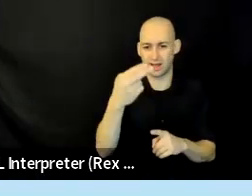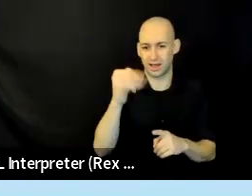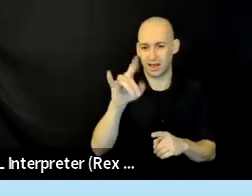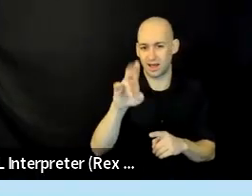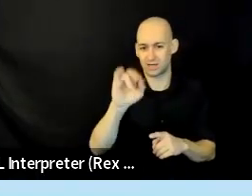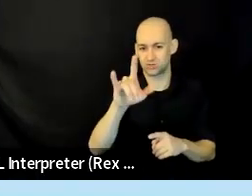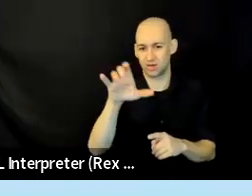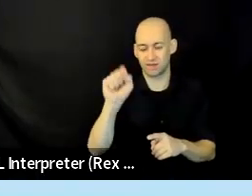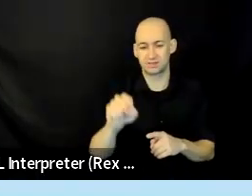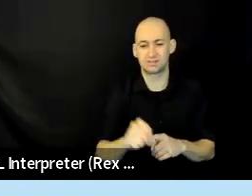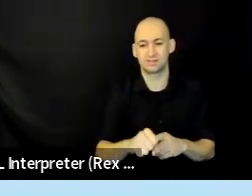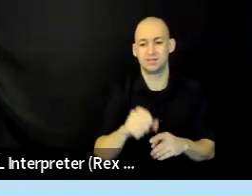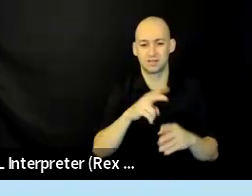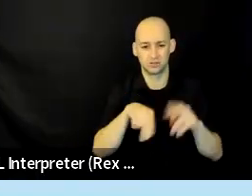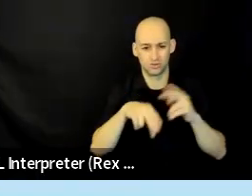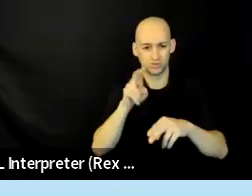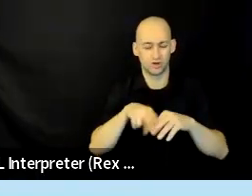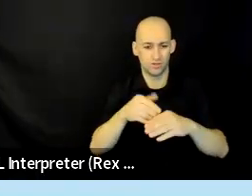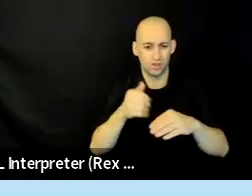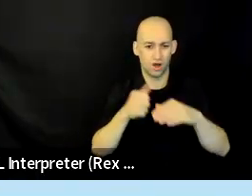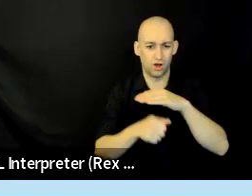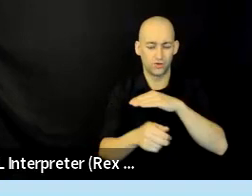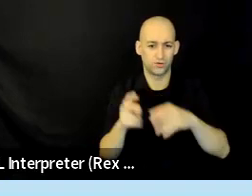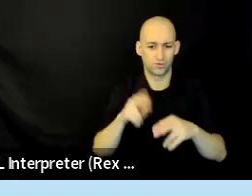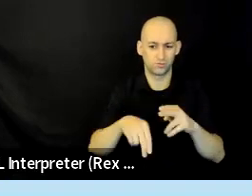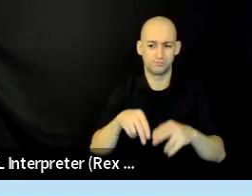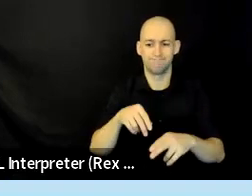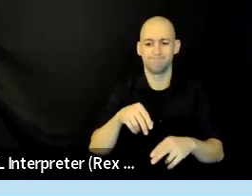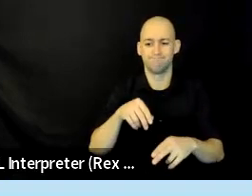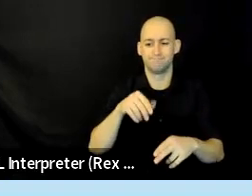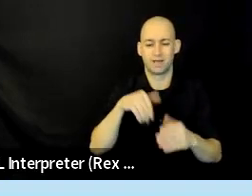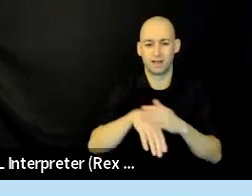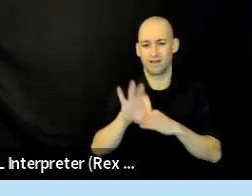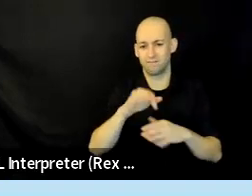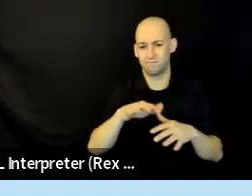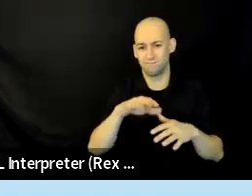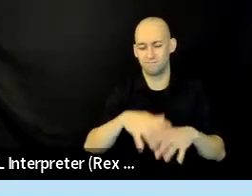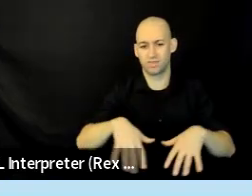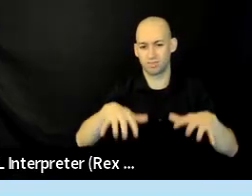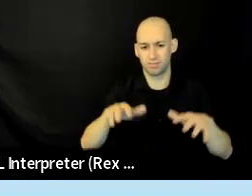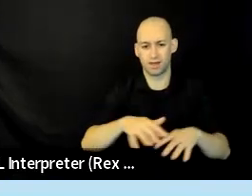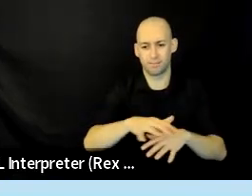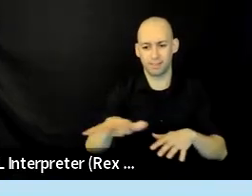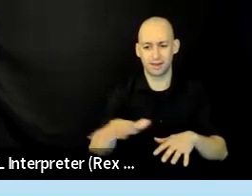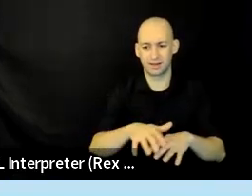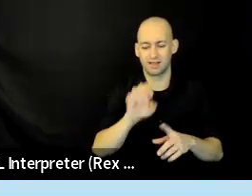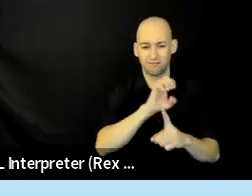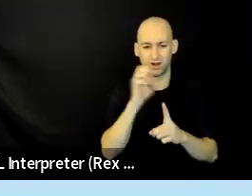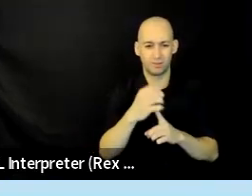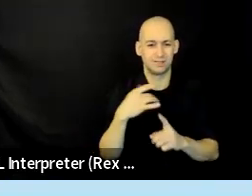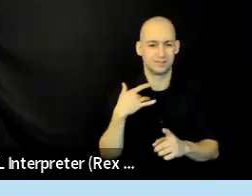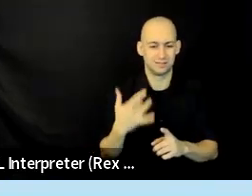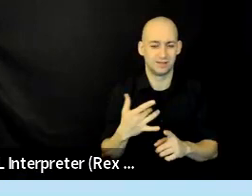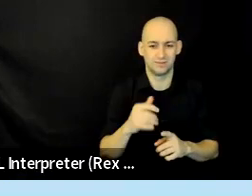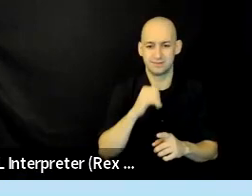that construction of the undercrossing in the floodplain and environmentally sensitive areas is not viable due